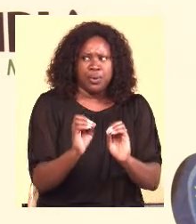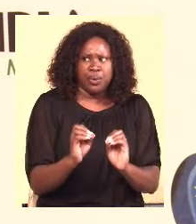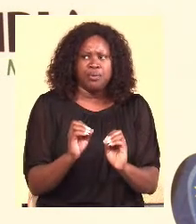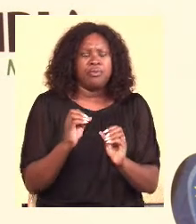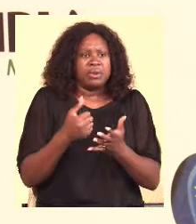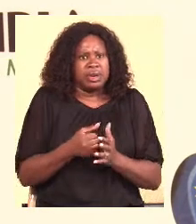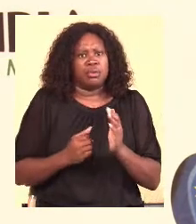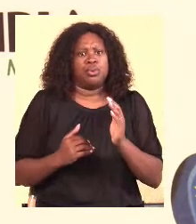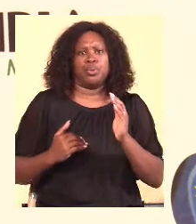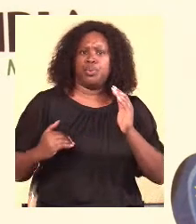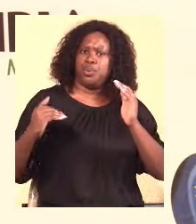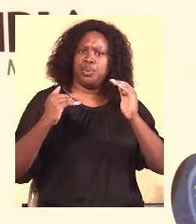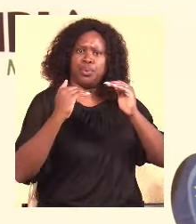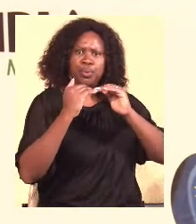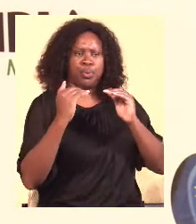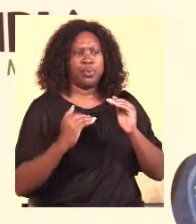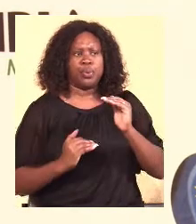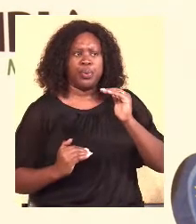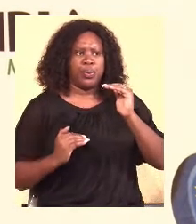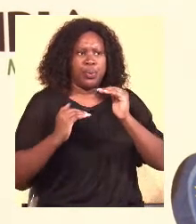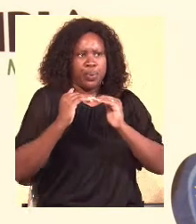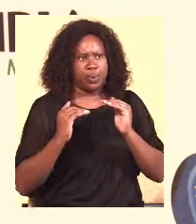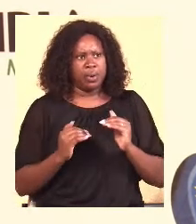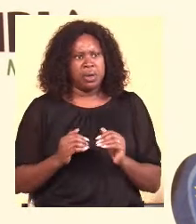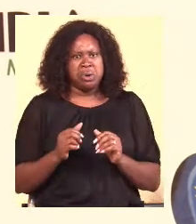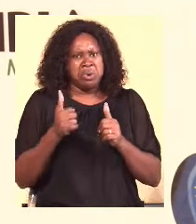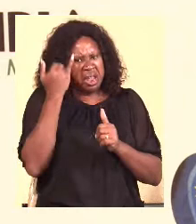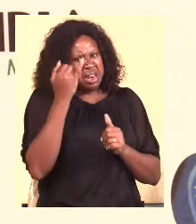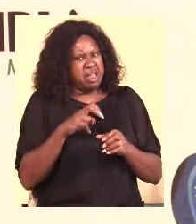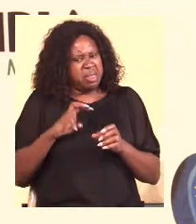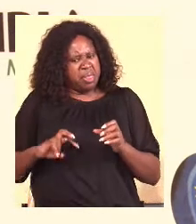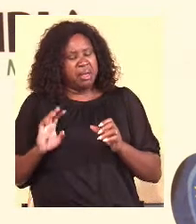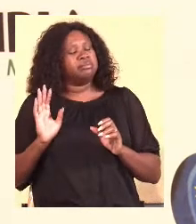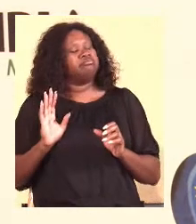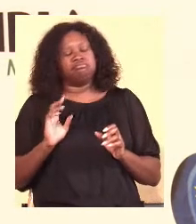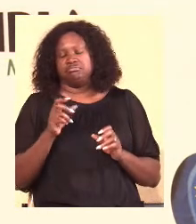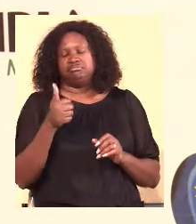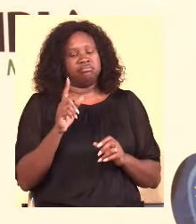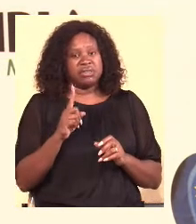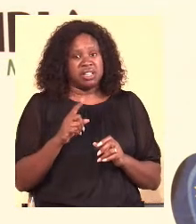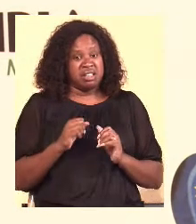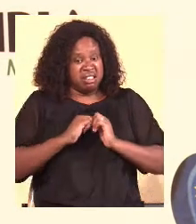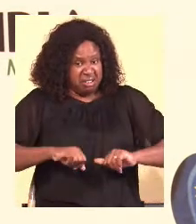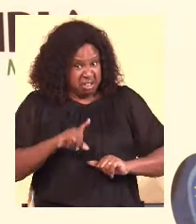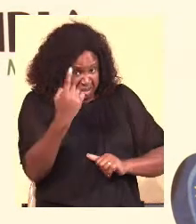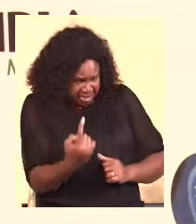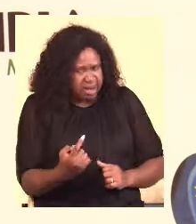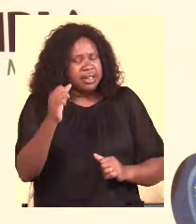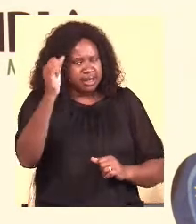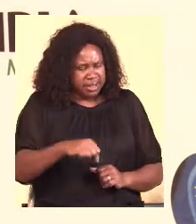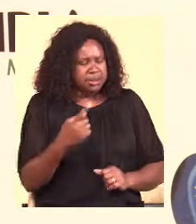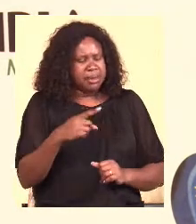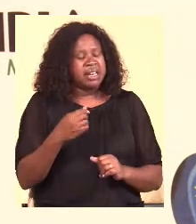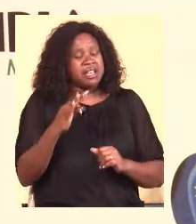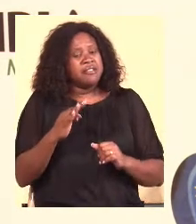catch up. So really, it is not a good idea to withdraw. Of course, that's a choice you exercise. But if you exercise that choice, you must